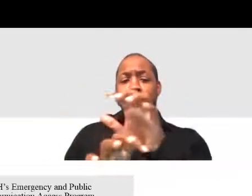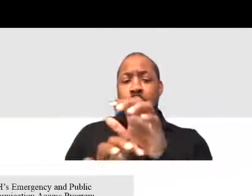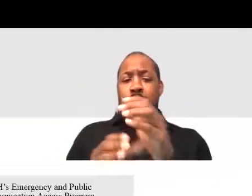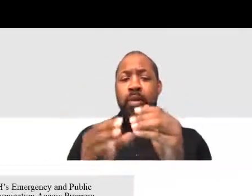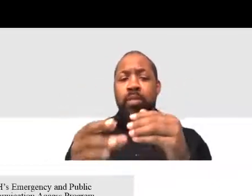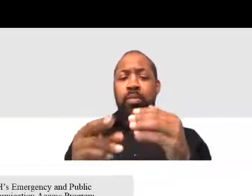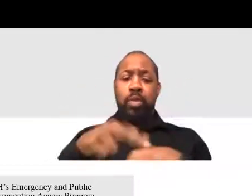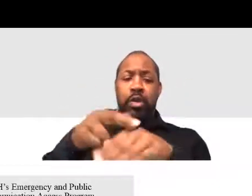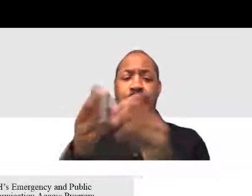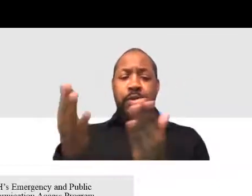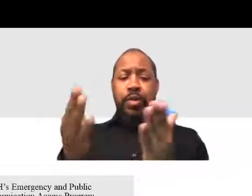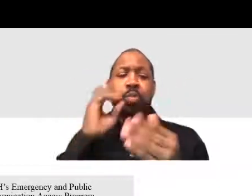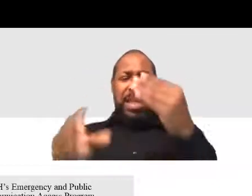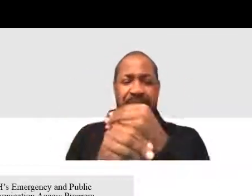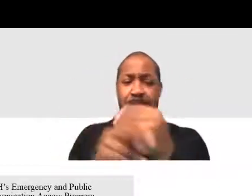CDHH